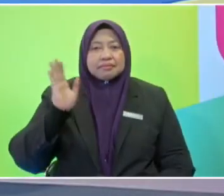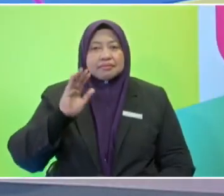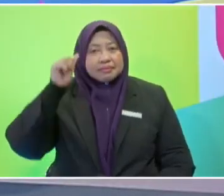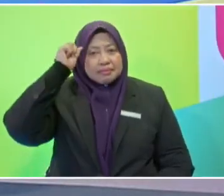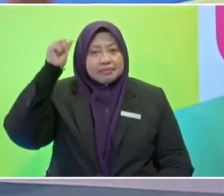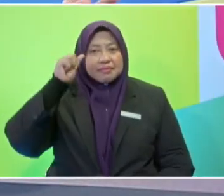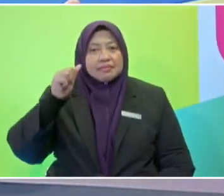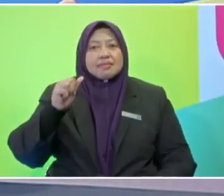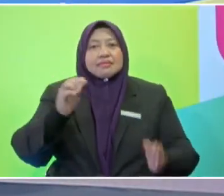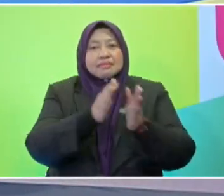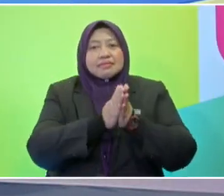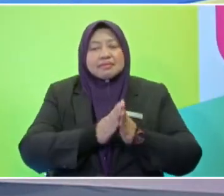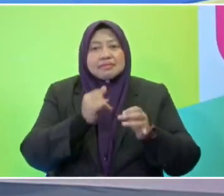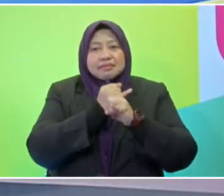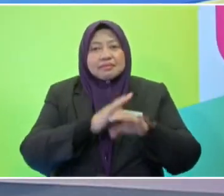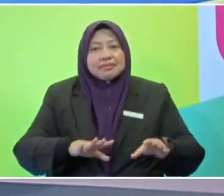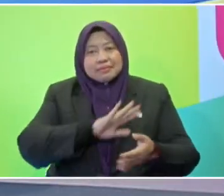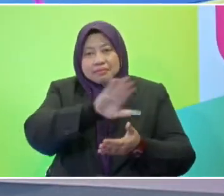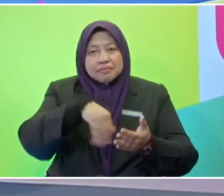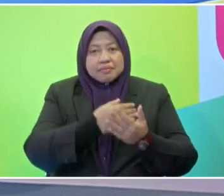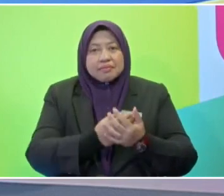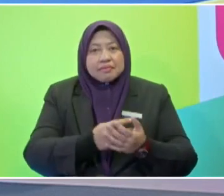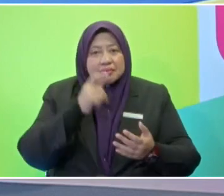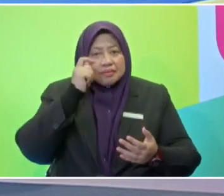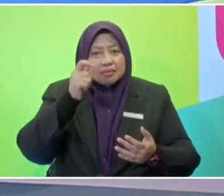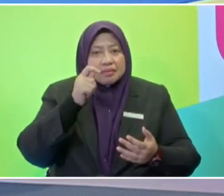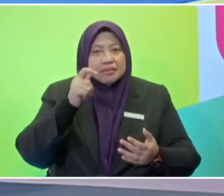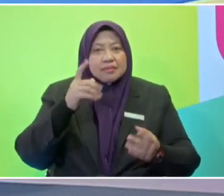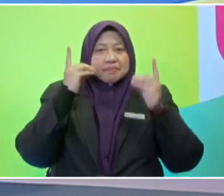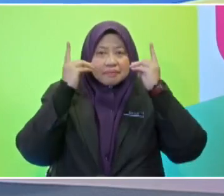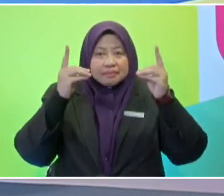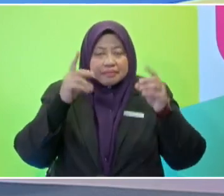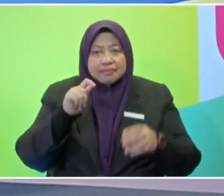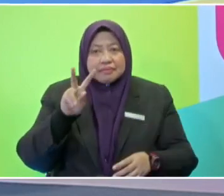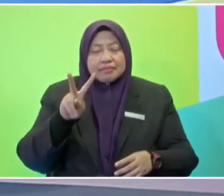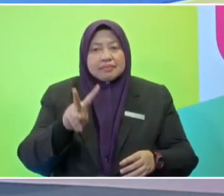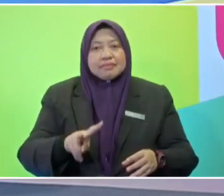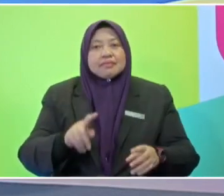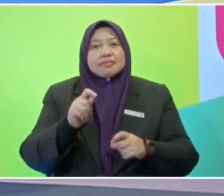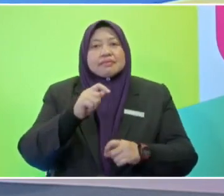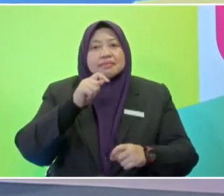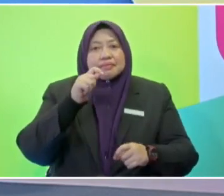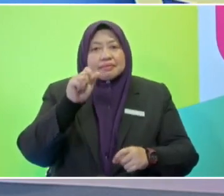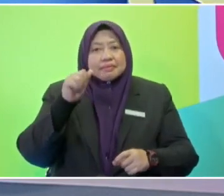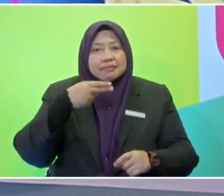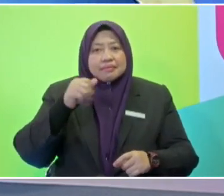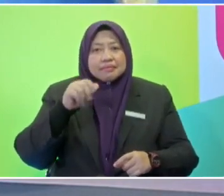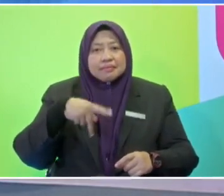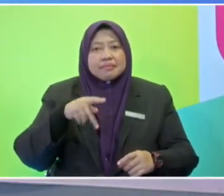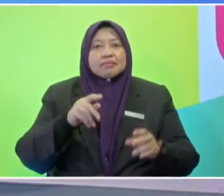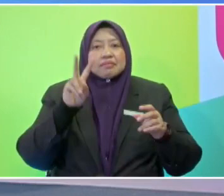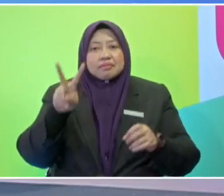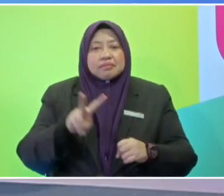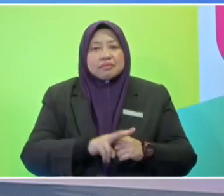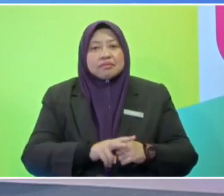Assalamualaikum and salam sejahtera everyone. You're watching EduwebTV KPM for our slot Tahap 2 today with me, Shafika